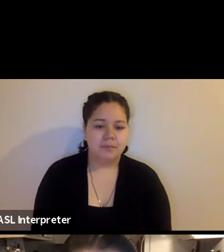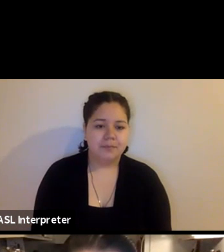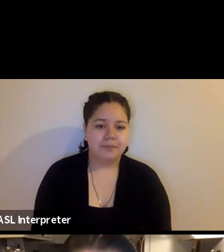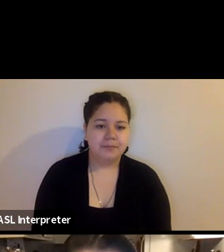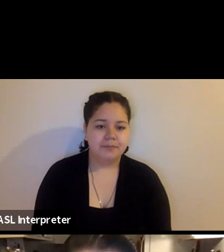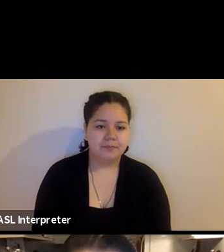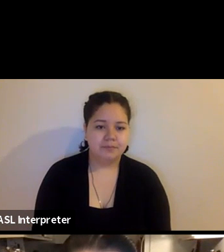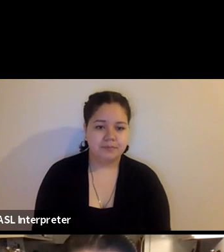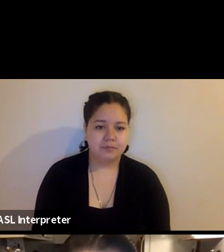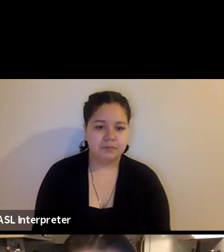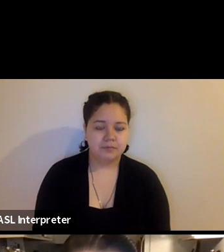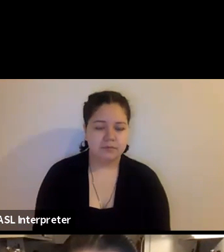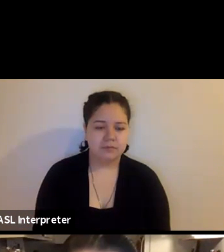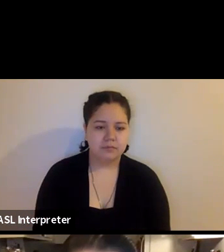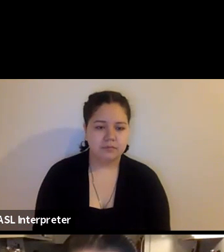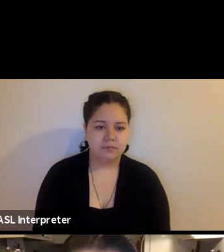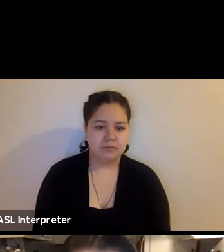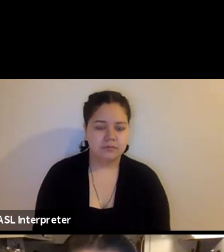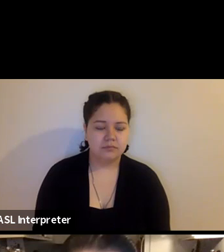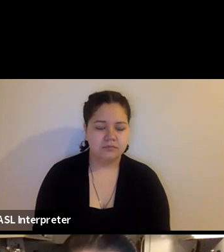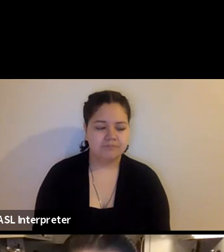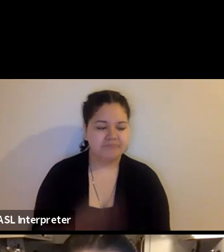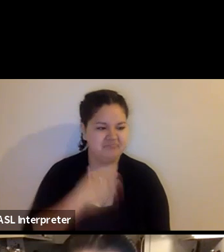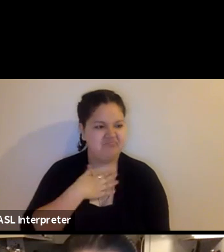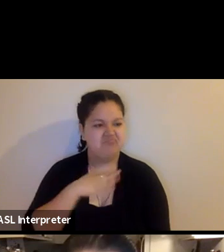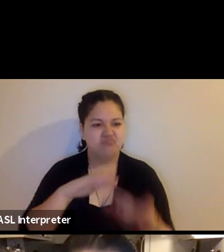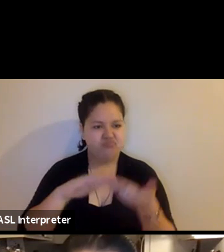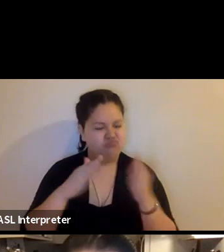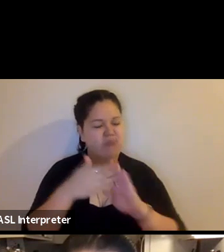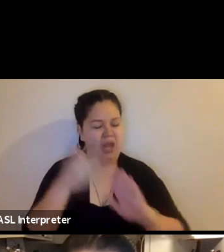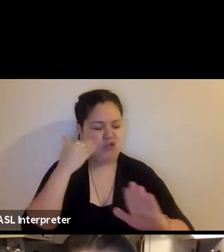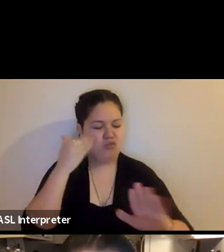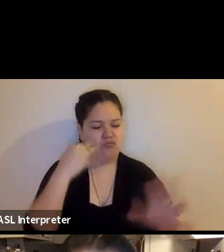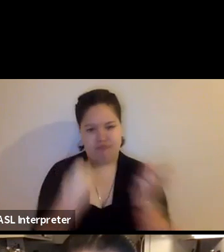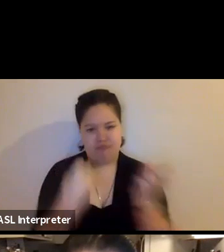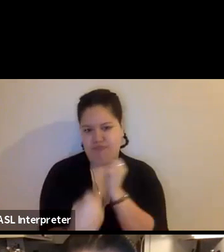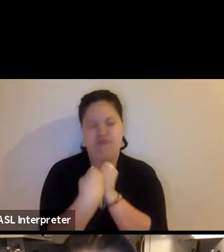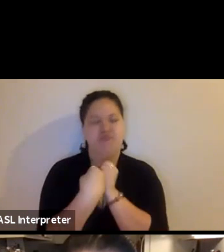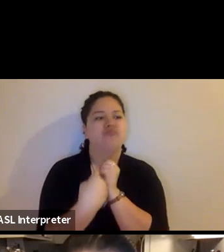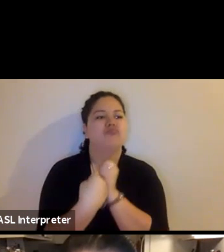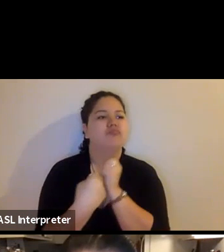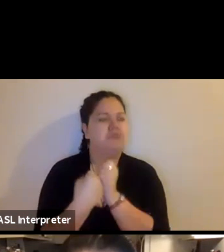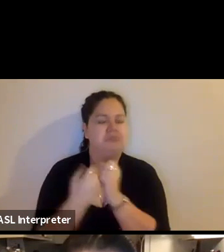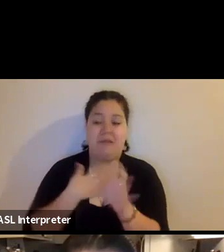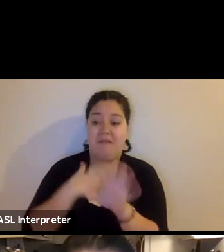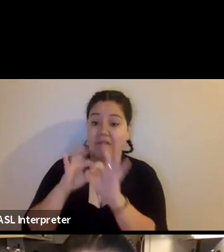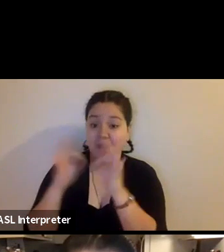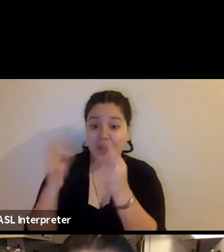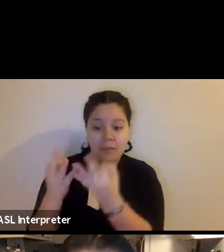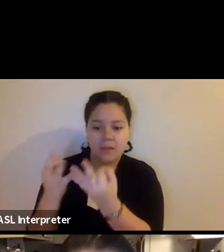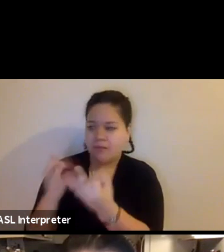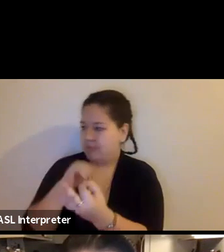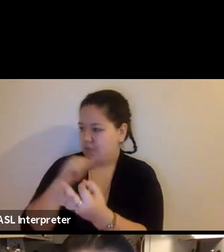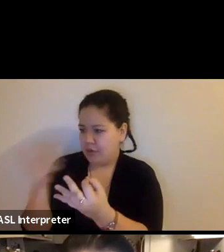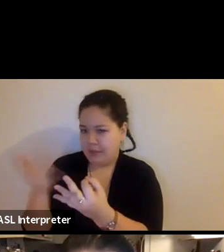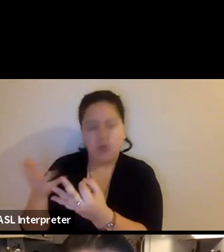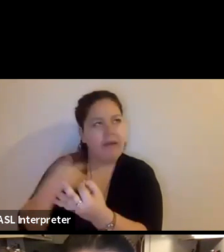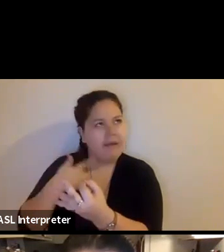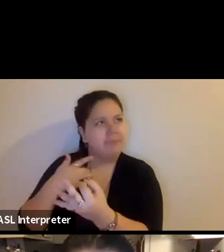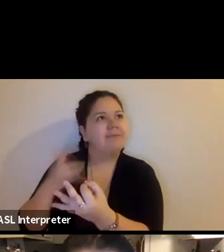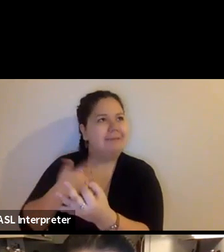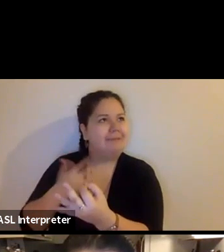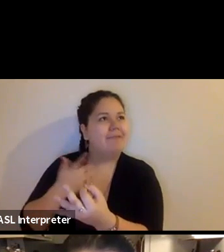Feeling a lot of support from community and like family who are and aren't here in this moment.